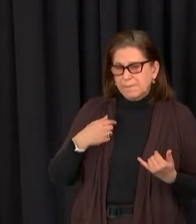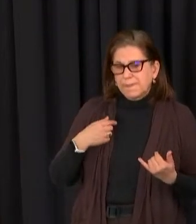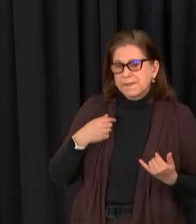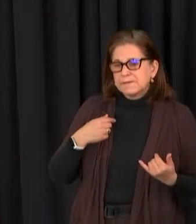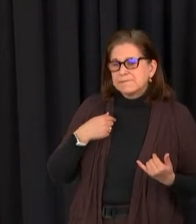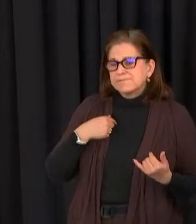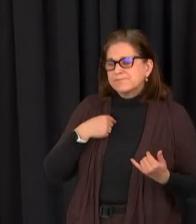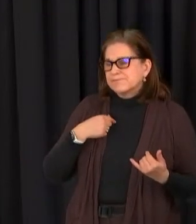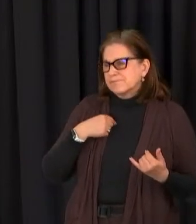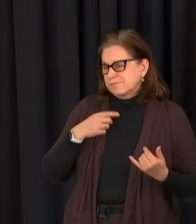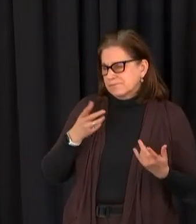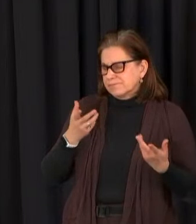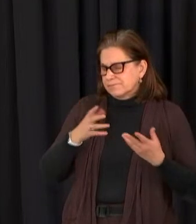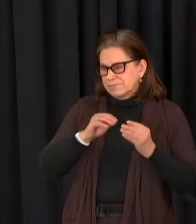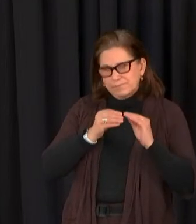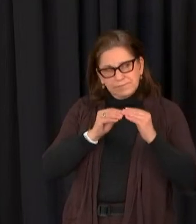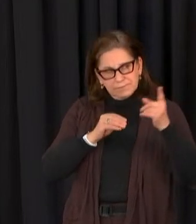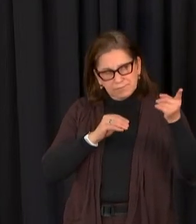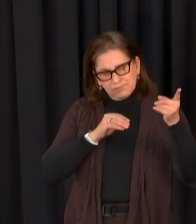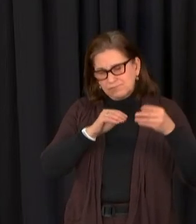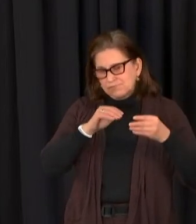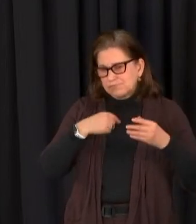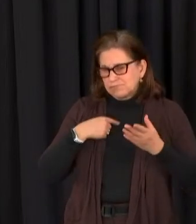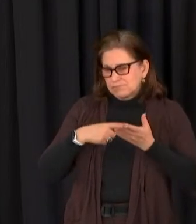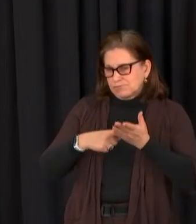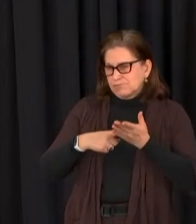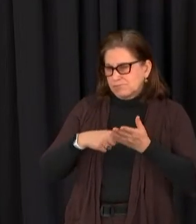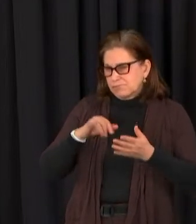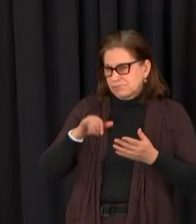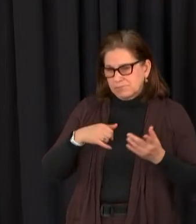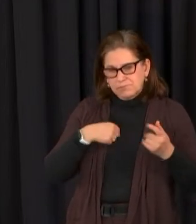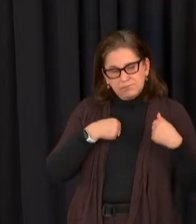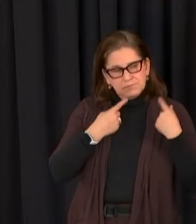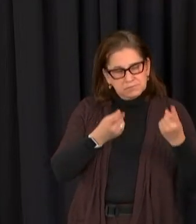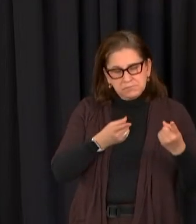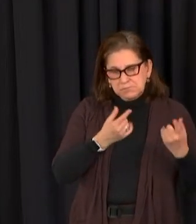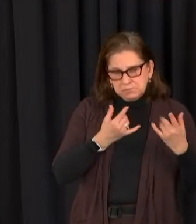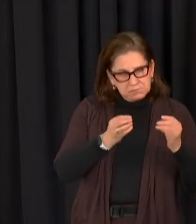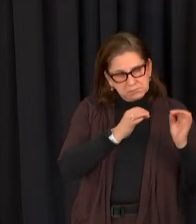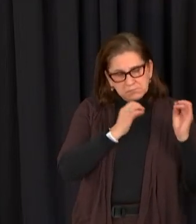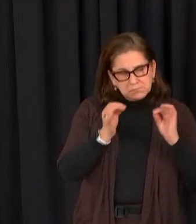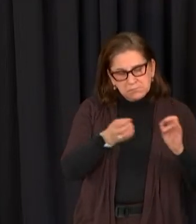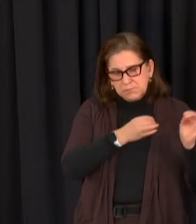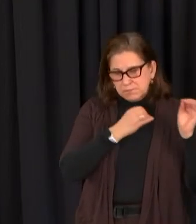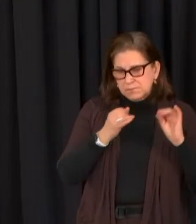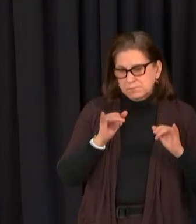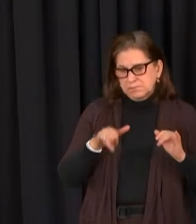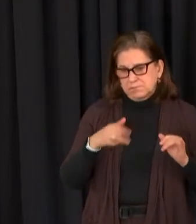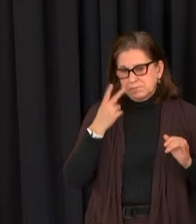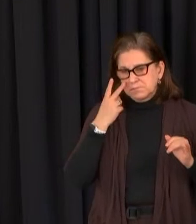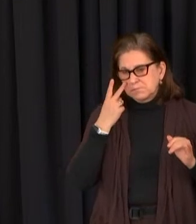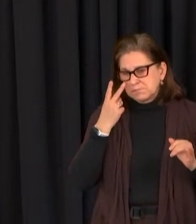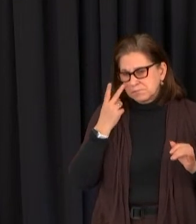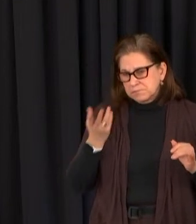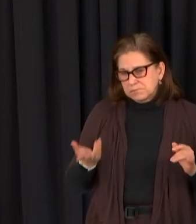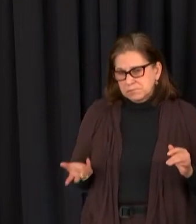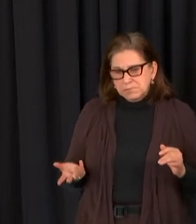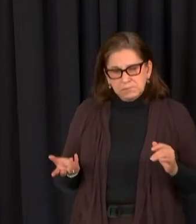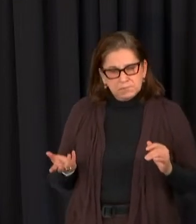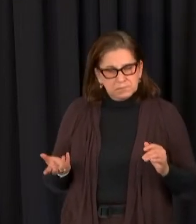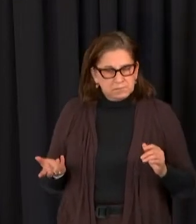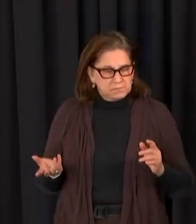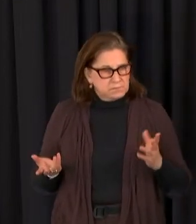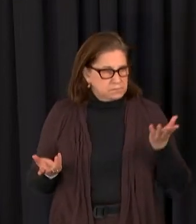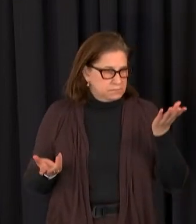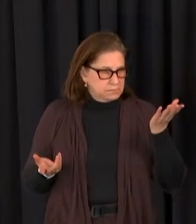the discussions that we've had around what could potentially drive our numbers back up, which is still a lot of